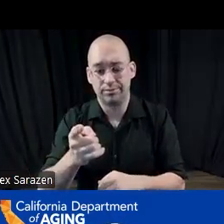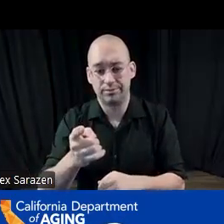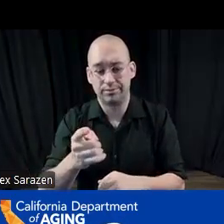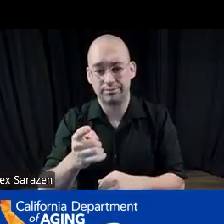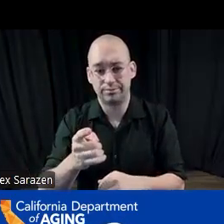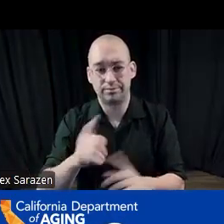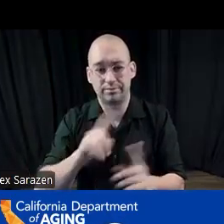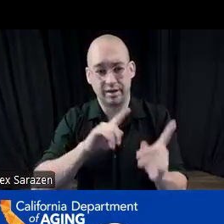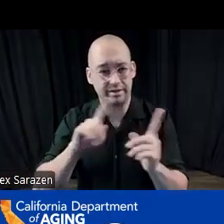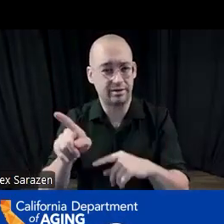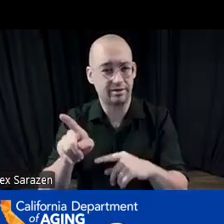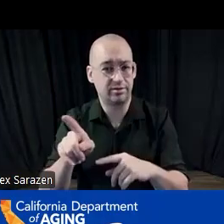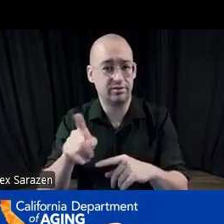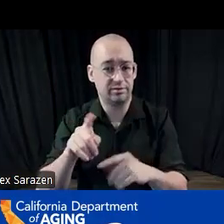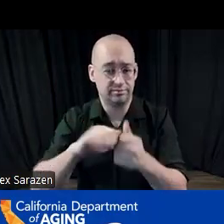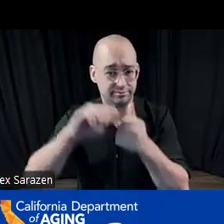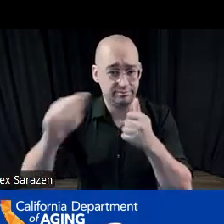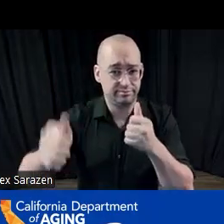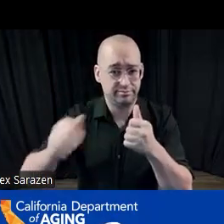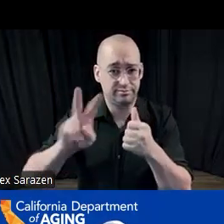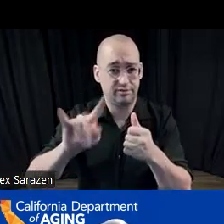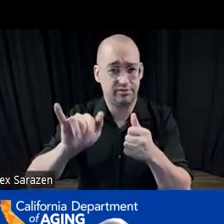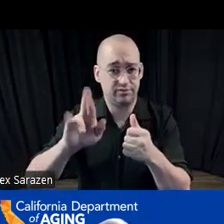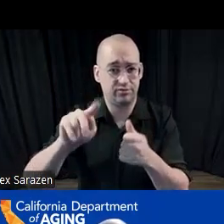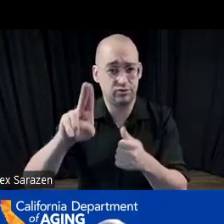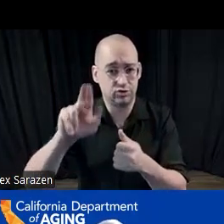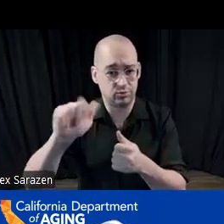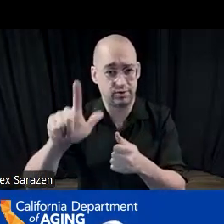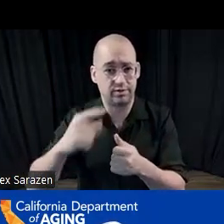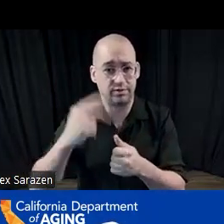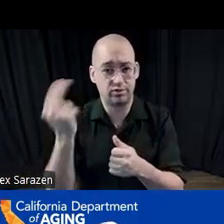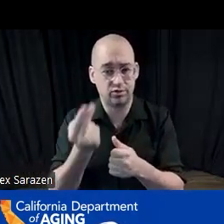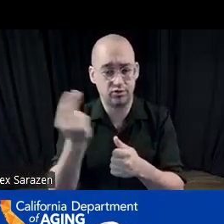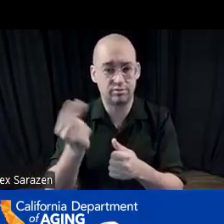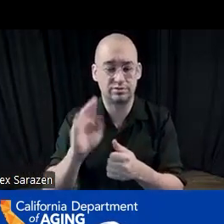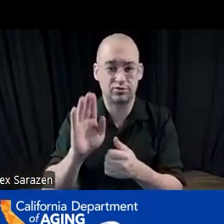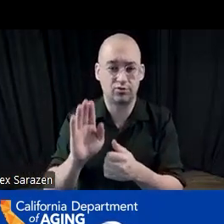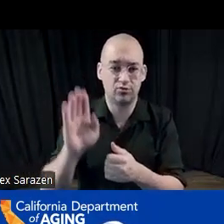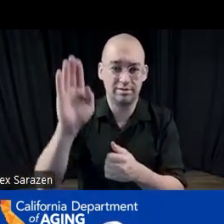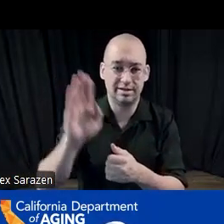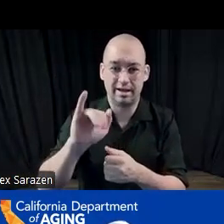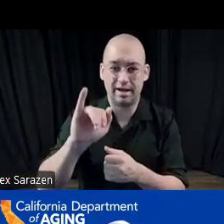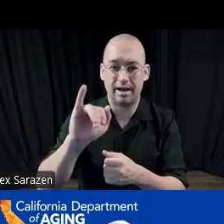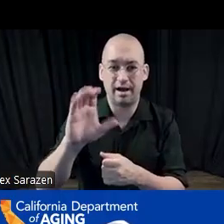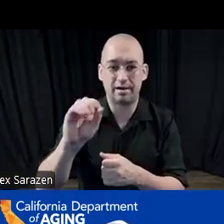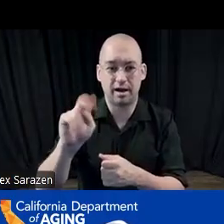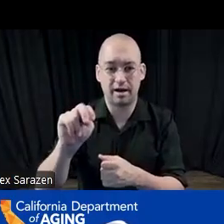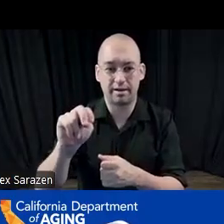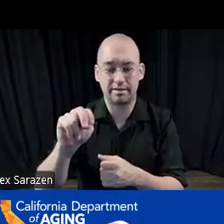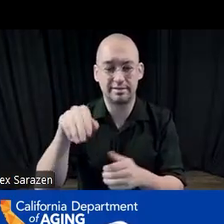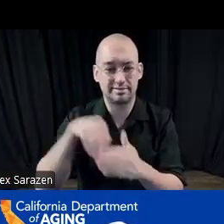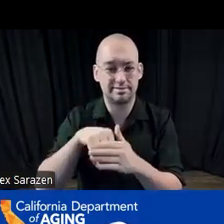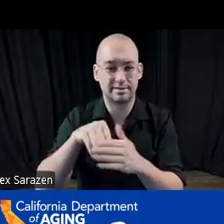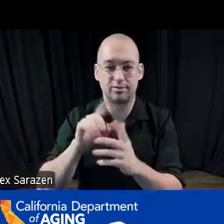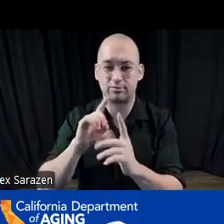virtually, please use your raised hand icon in your reactions feature